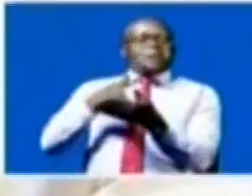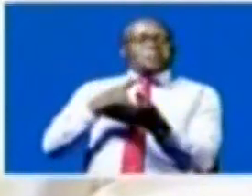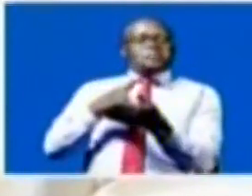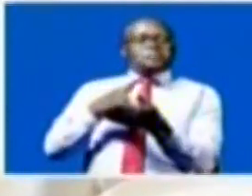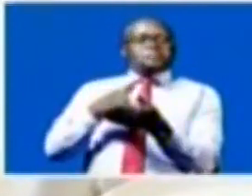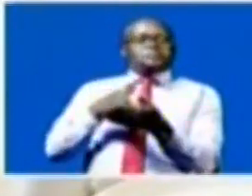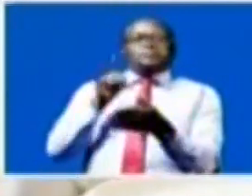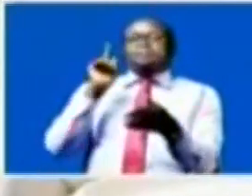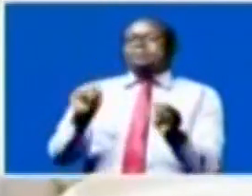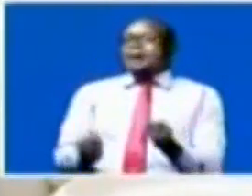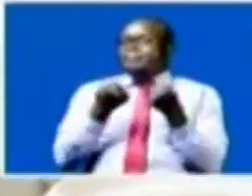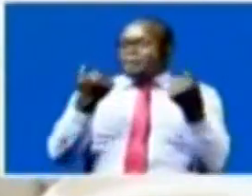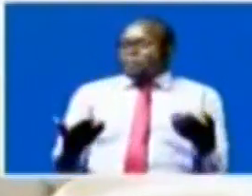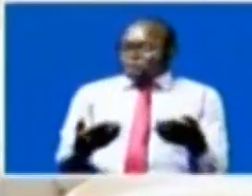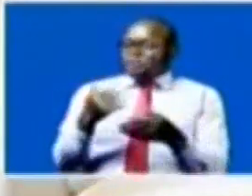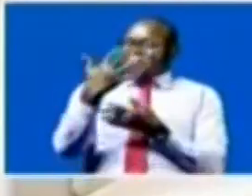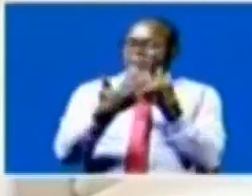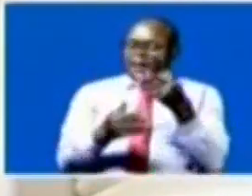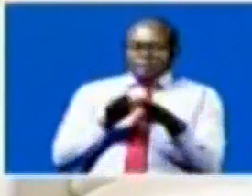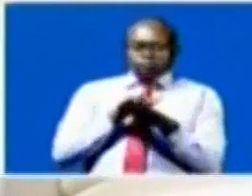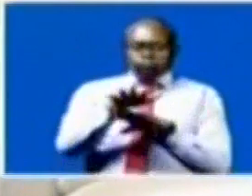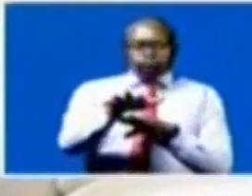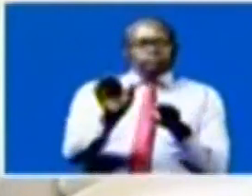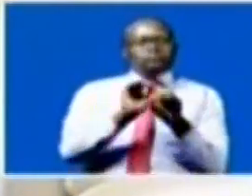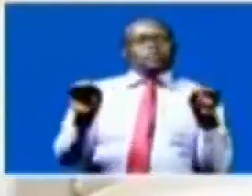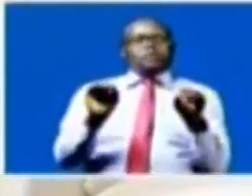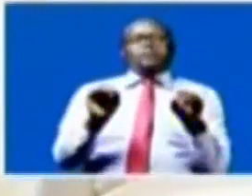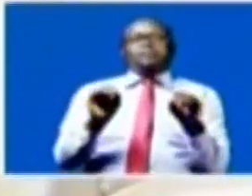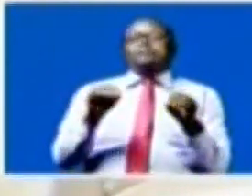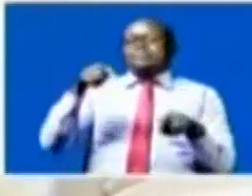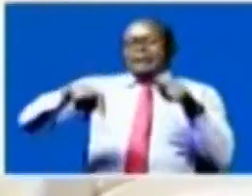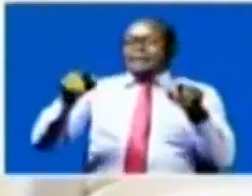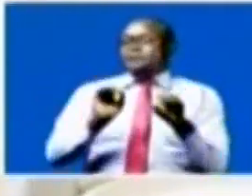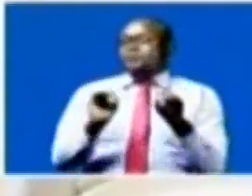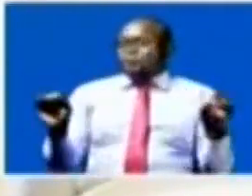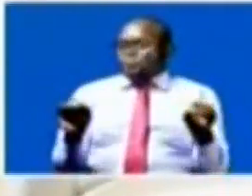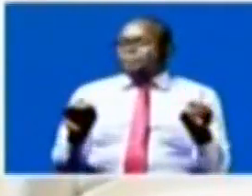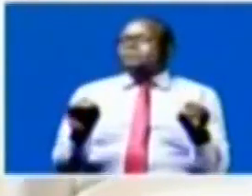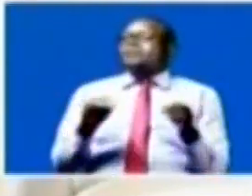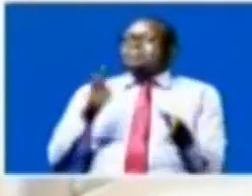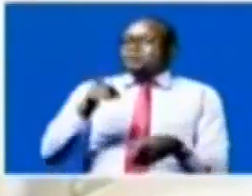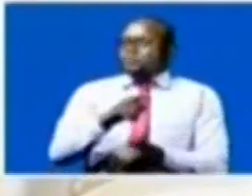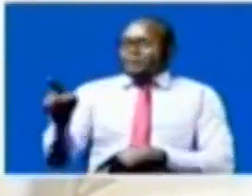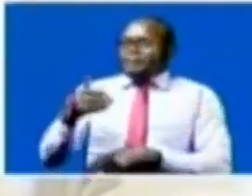happens, blood supply is decreased to the legs. As you saw, most of them, they had